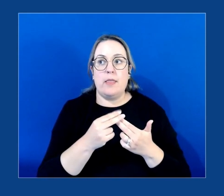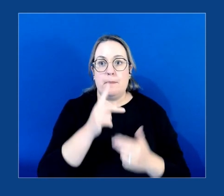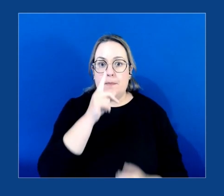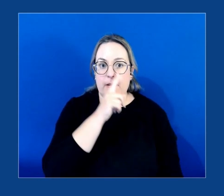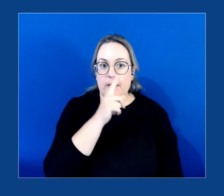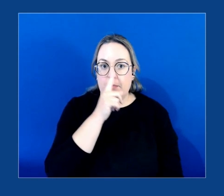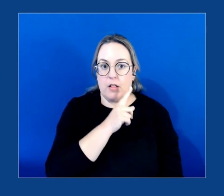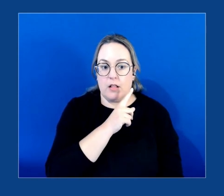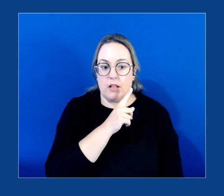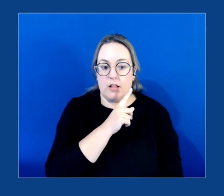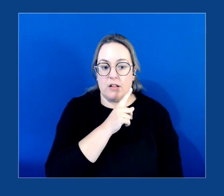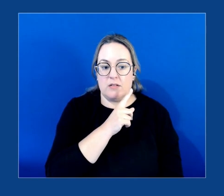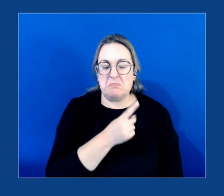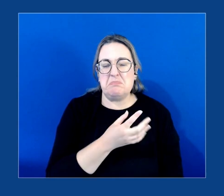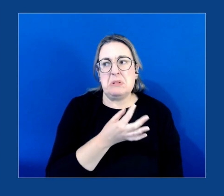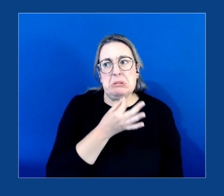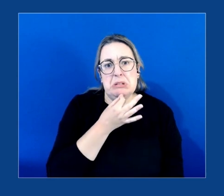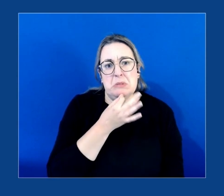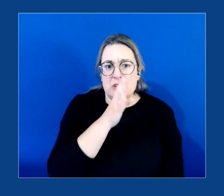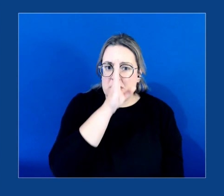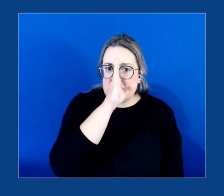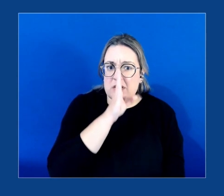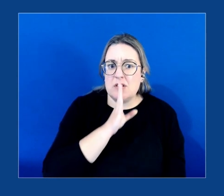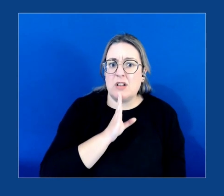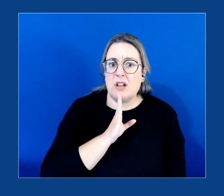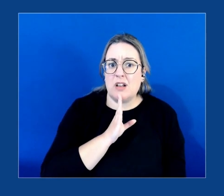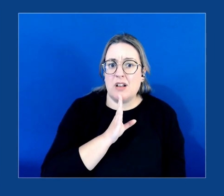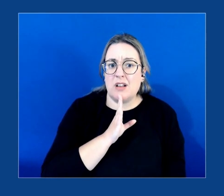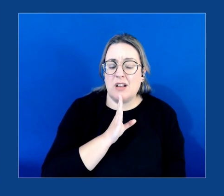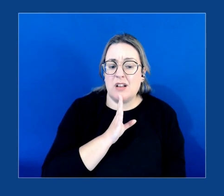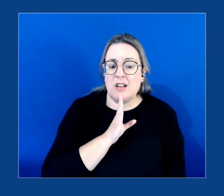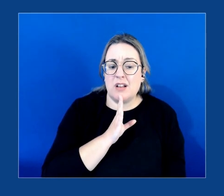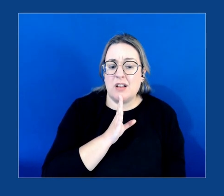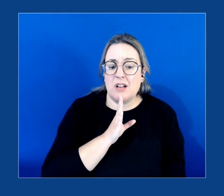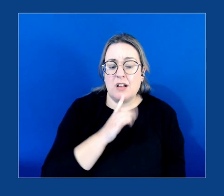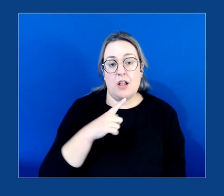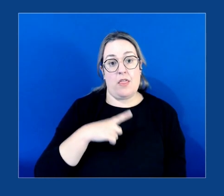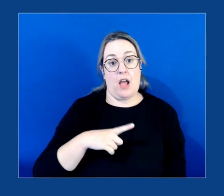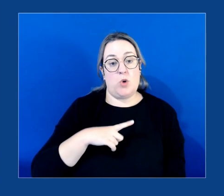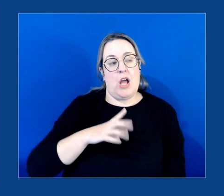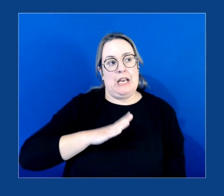Which is kind of sad. So, you know, to put all this into record,